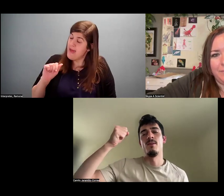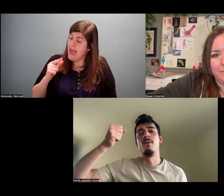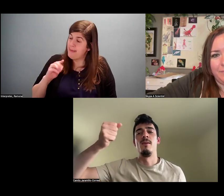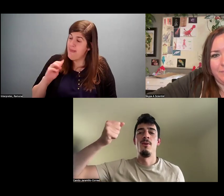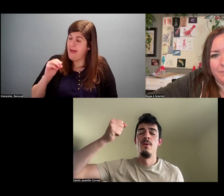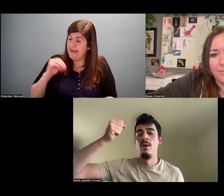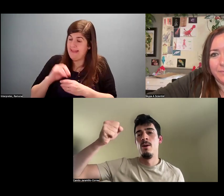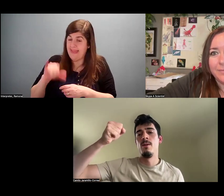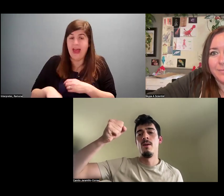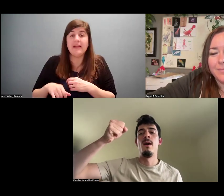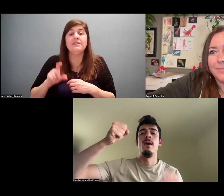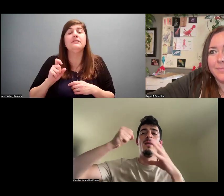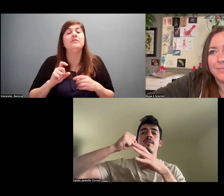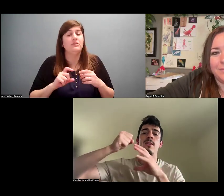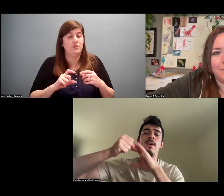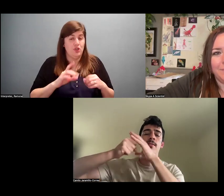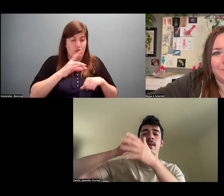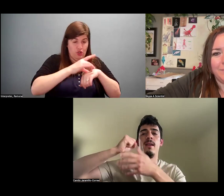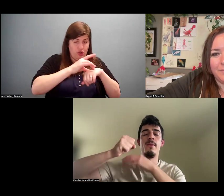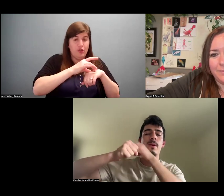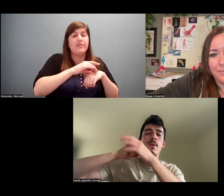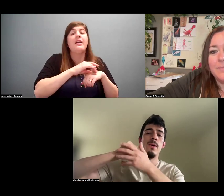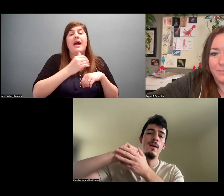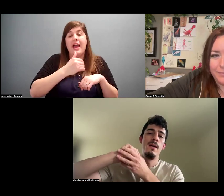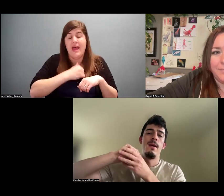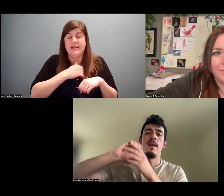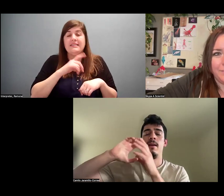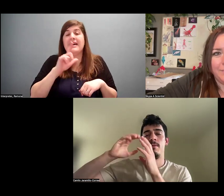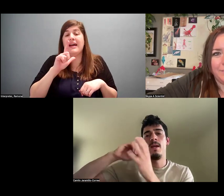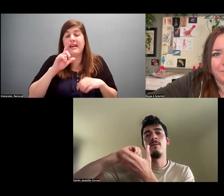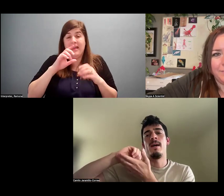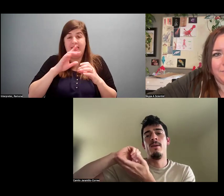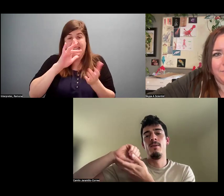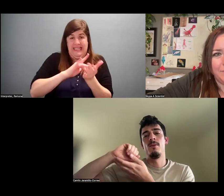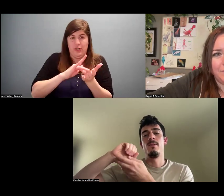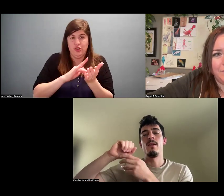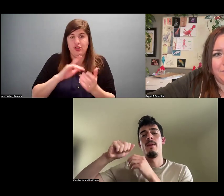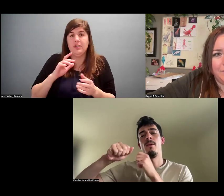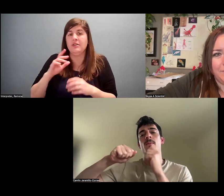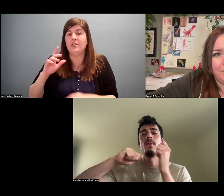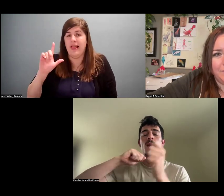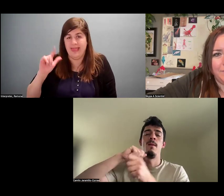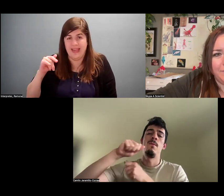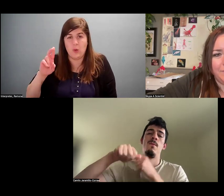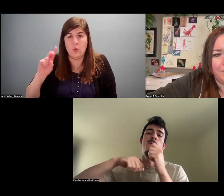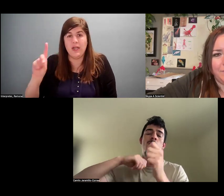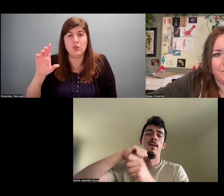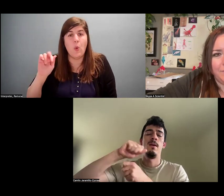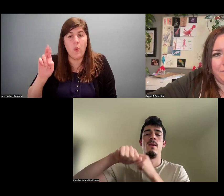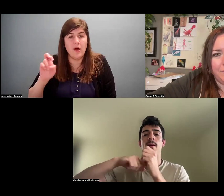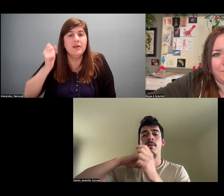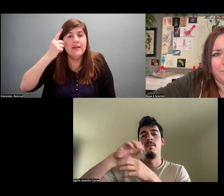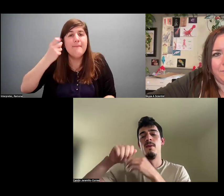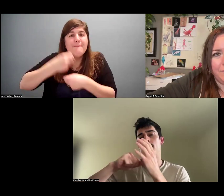is a cool thing. So Earth in the center has like a liquid core and it's made of iron, so it's like a metal. And